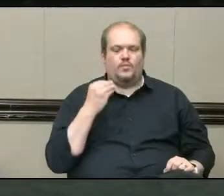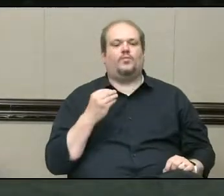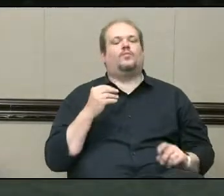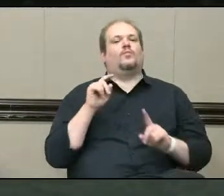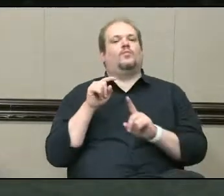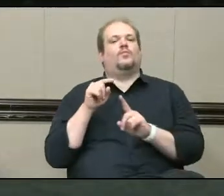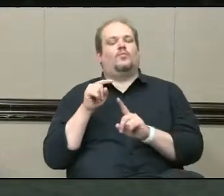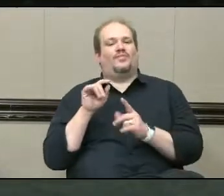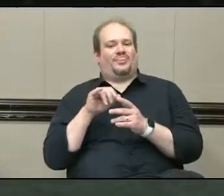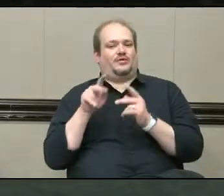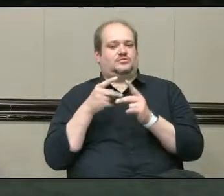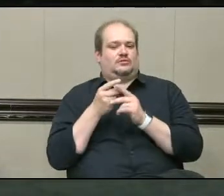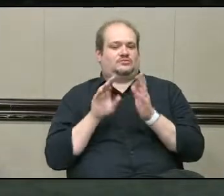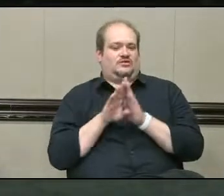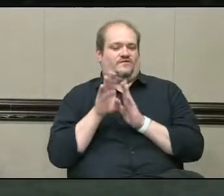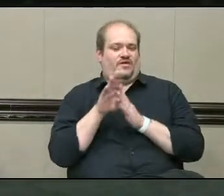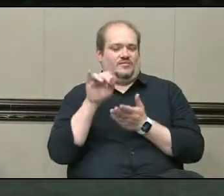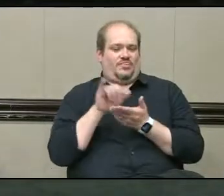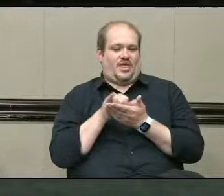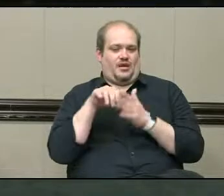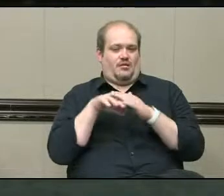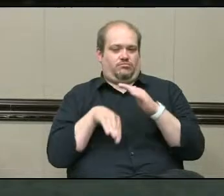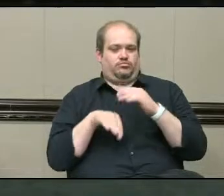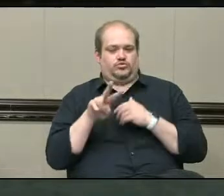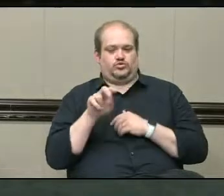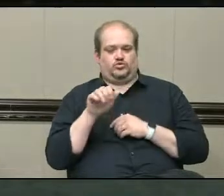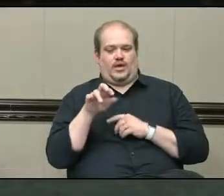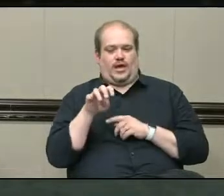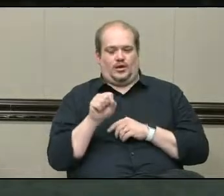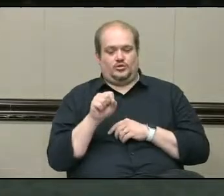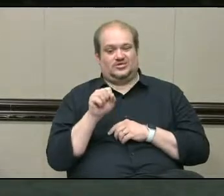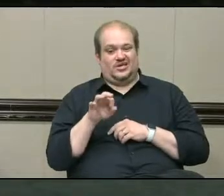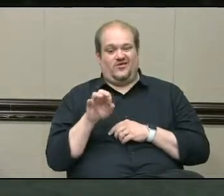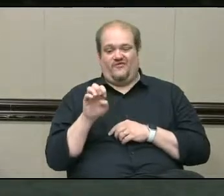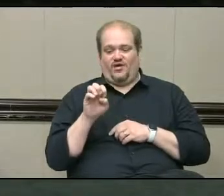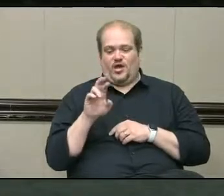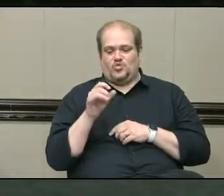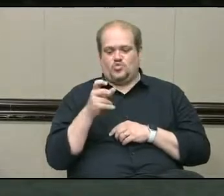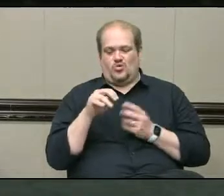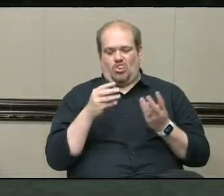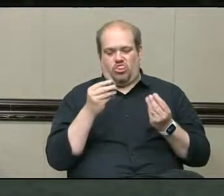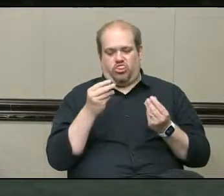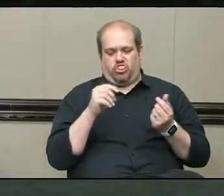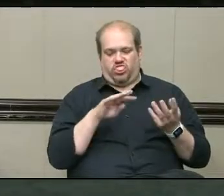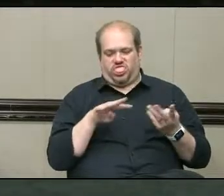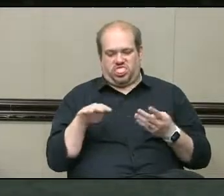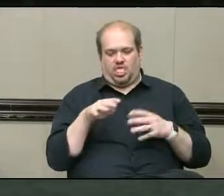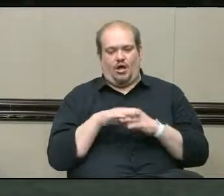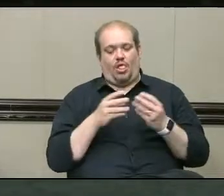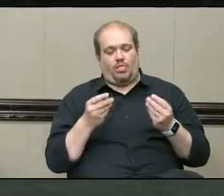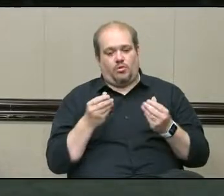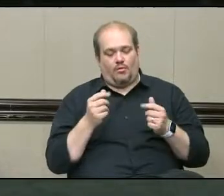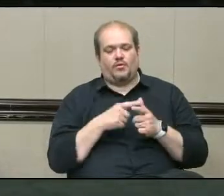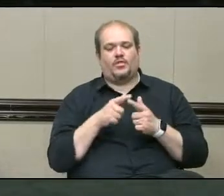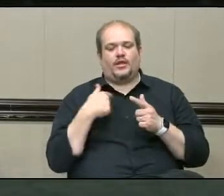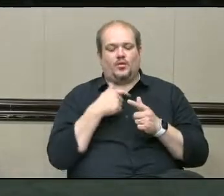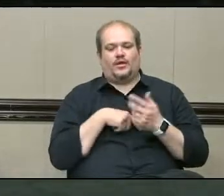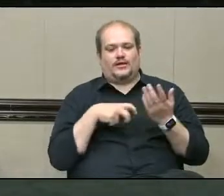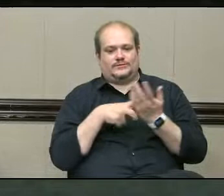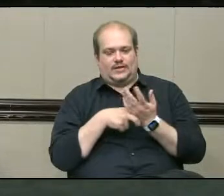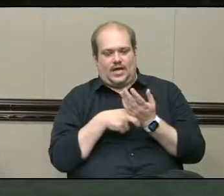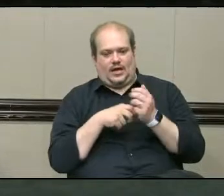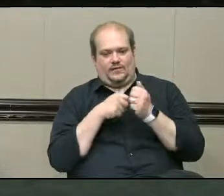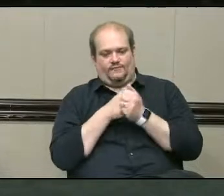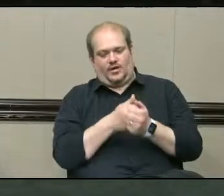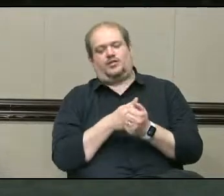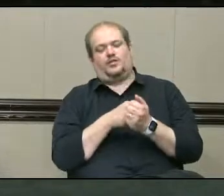and those types of developments that are less than 2 acres, and if erosion is happening off the property, we can cite them underneath